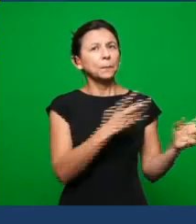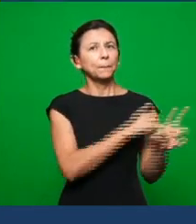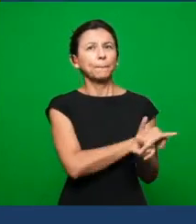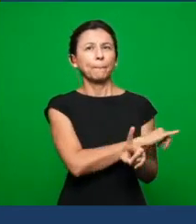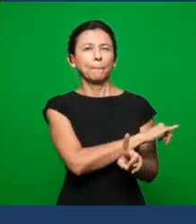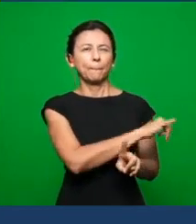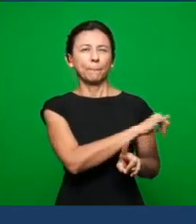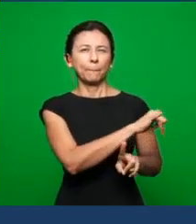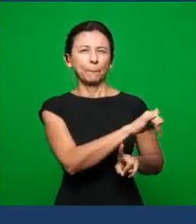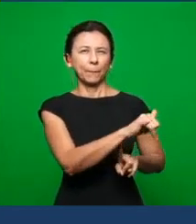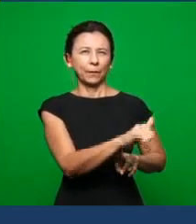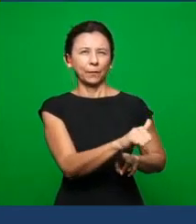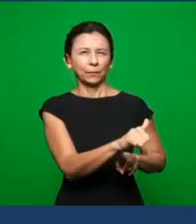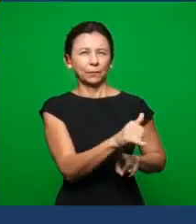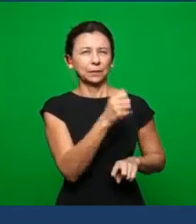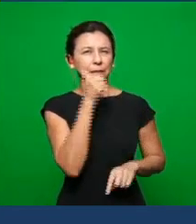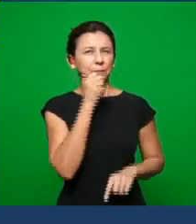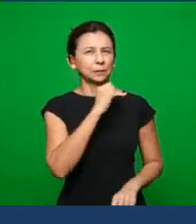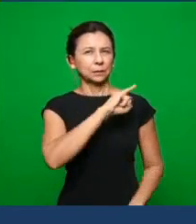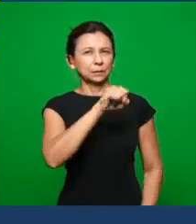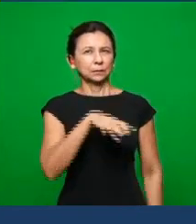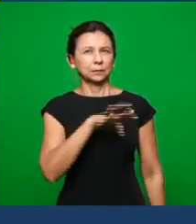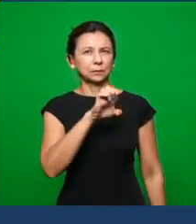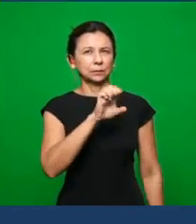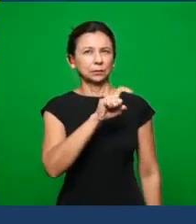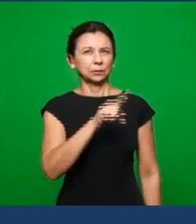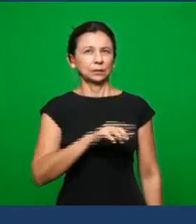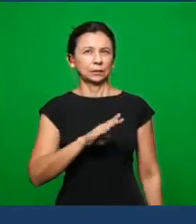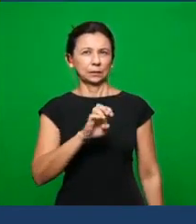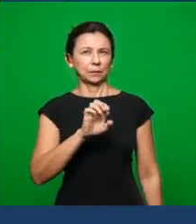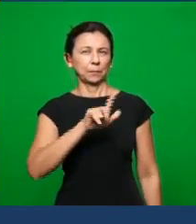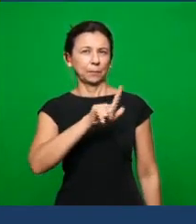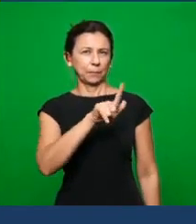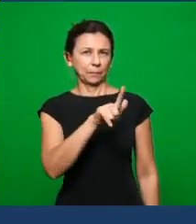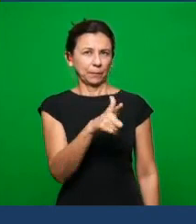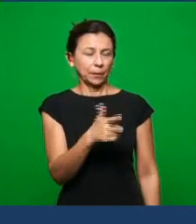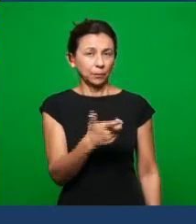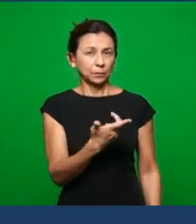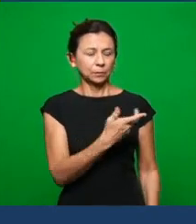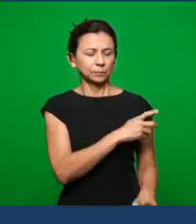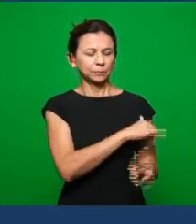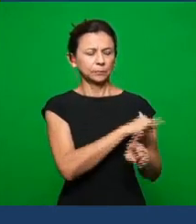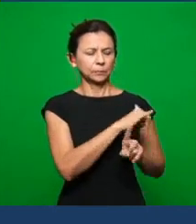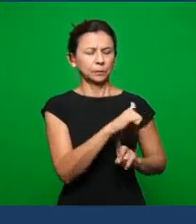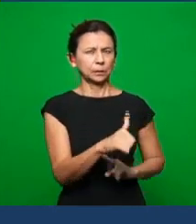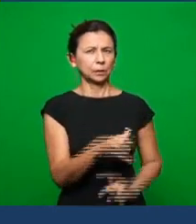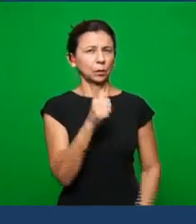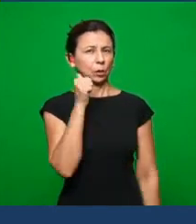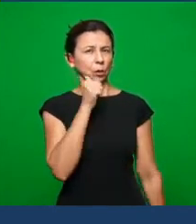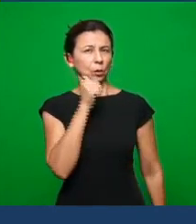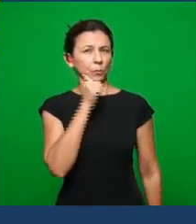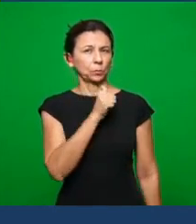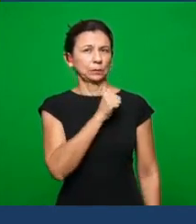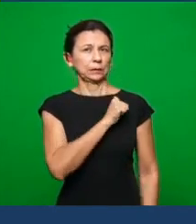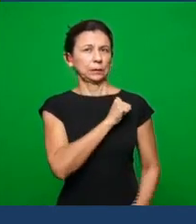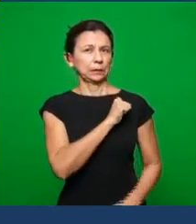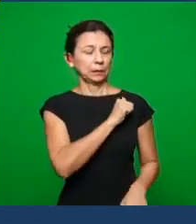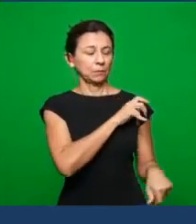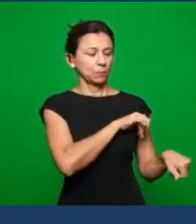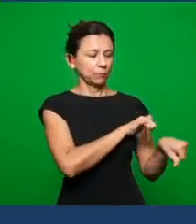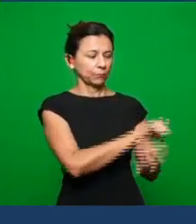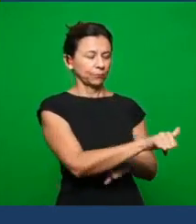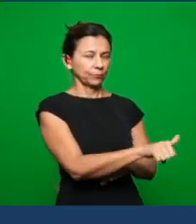the prophecy, the deceiving prophecy of Jezebel on chapter 2, verse 20. This prophecy is mentioned